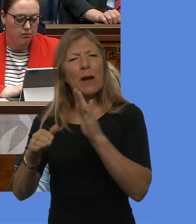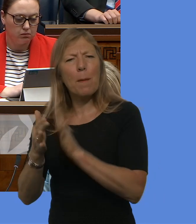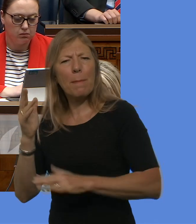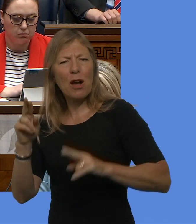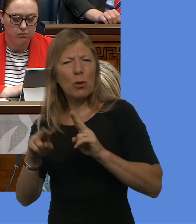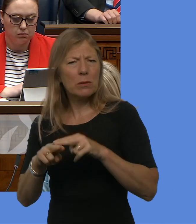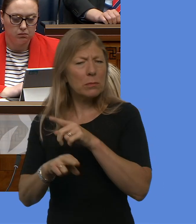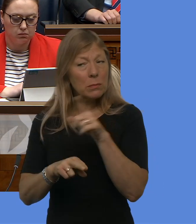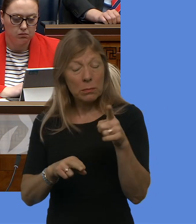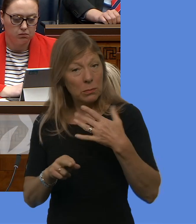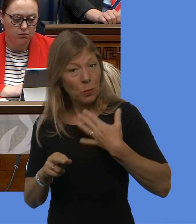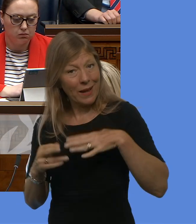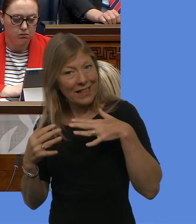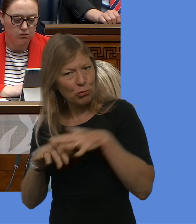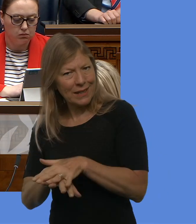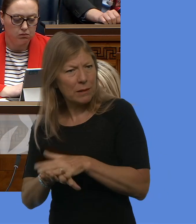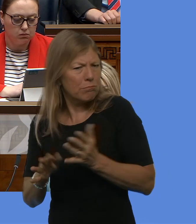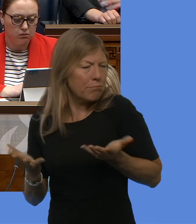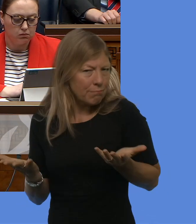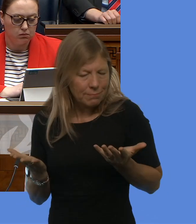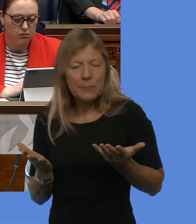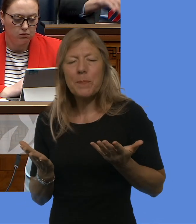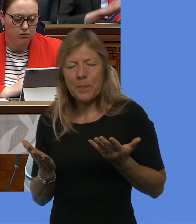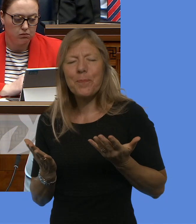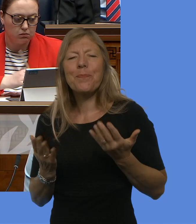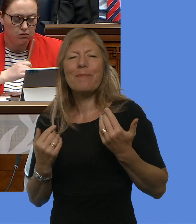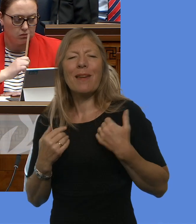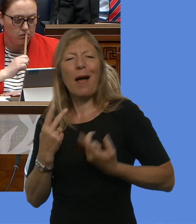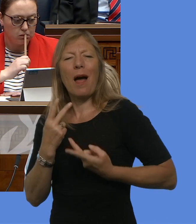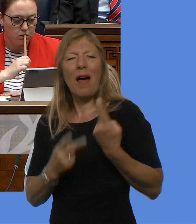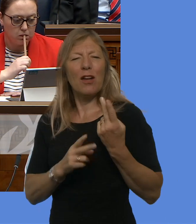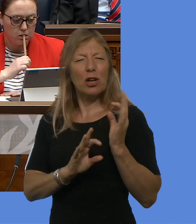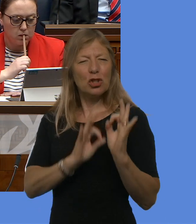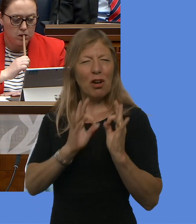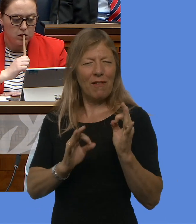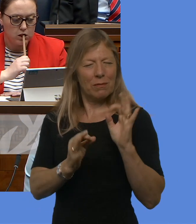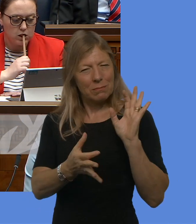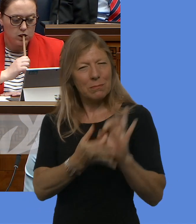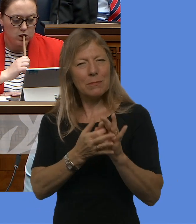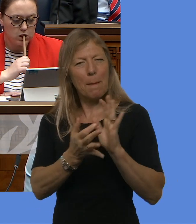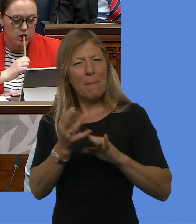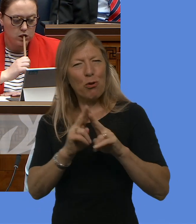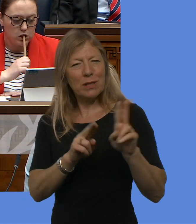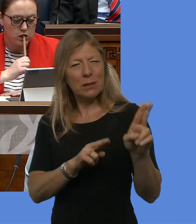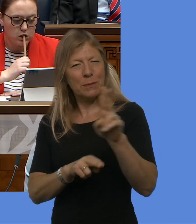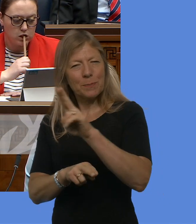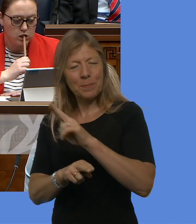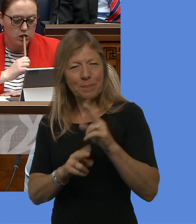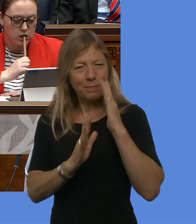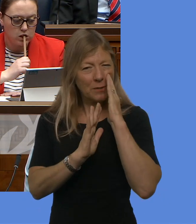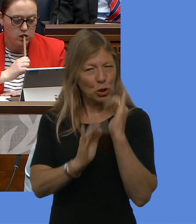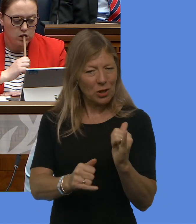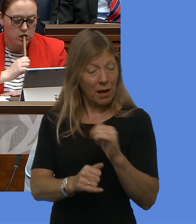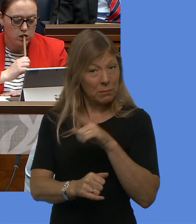will carry out ad hoc local surveys of parents to further assess and monitor demand as required. It will consider the outcomes of parental ballots